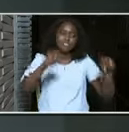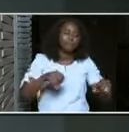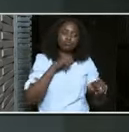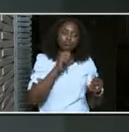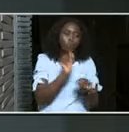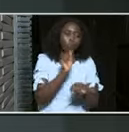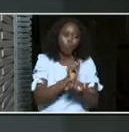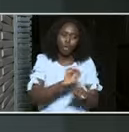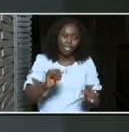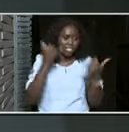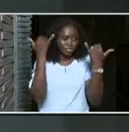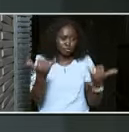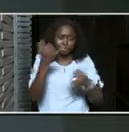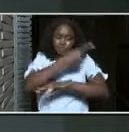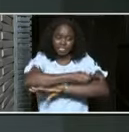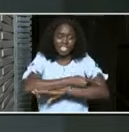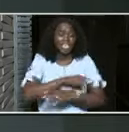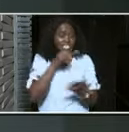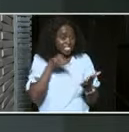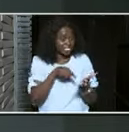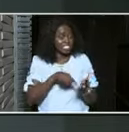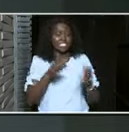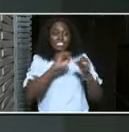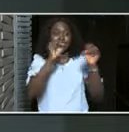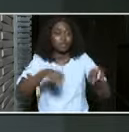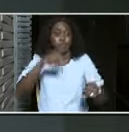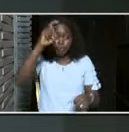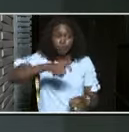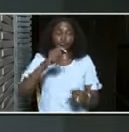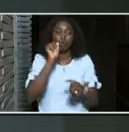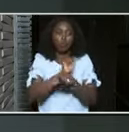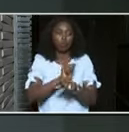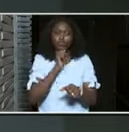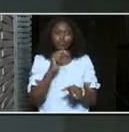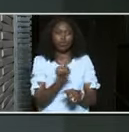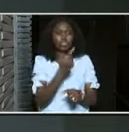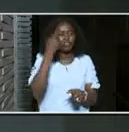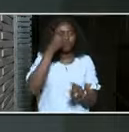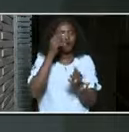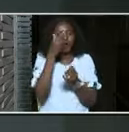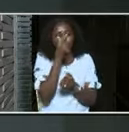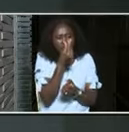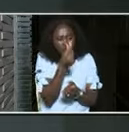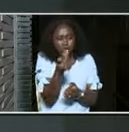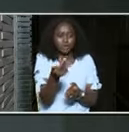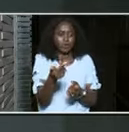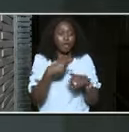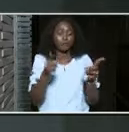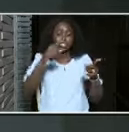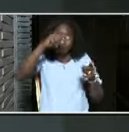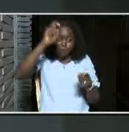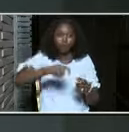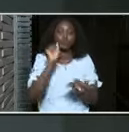today, and this system must work not only for few, it must work for